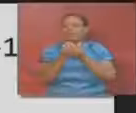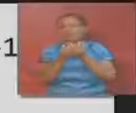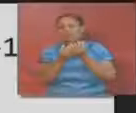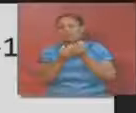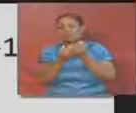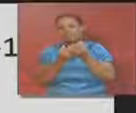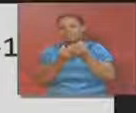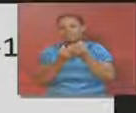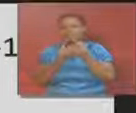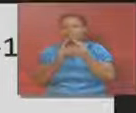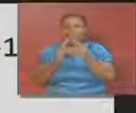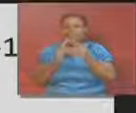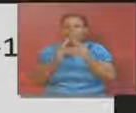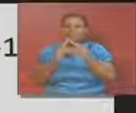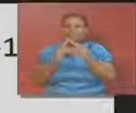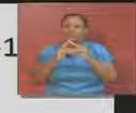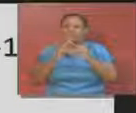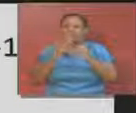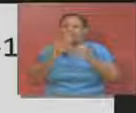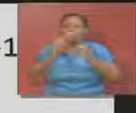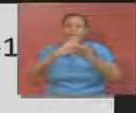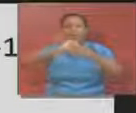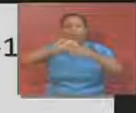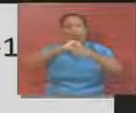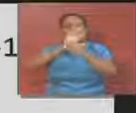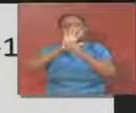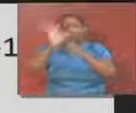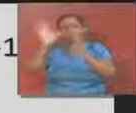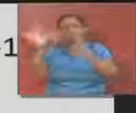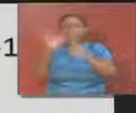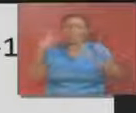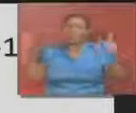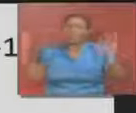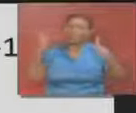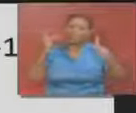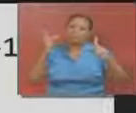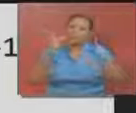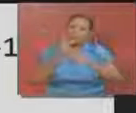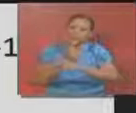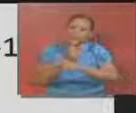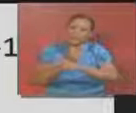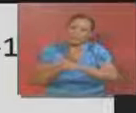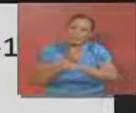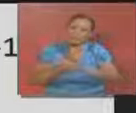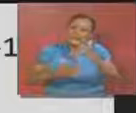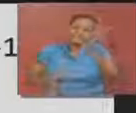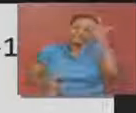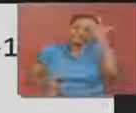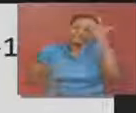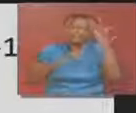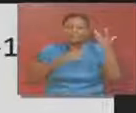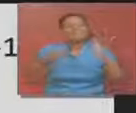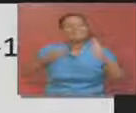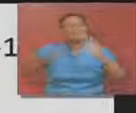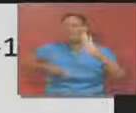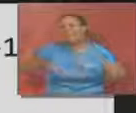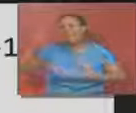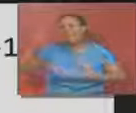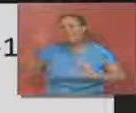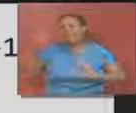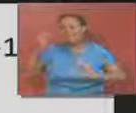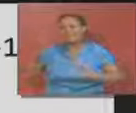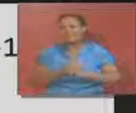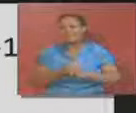severe infection, if you become infected with COVID, increases dramatically. There have been some recent additions, which are not on the